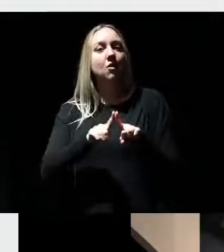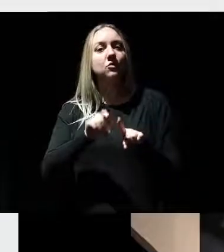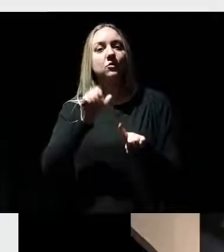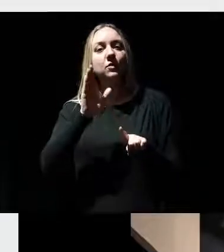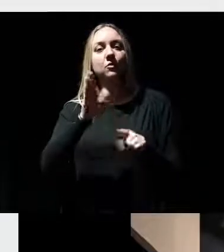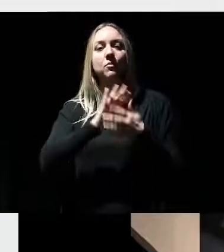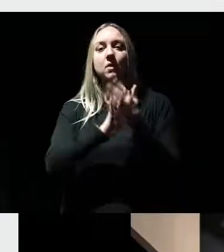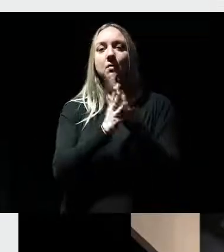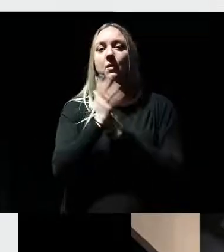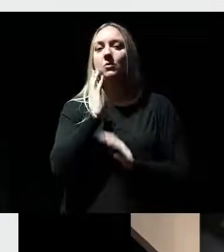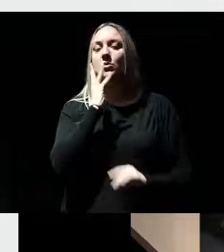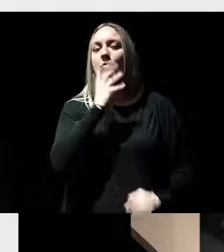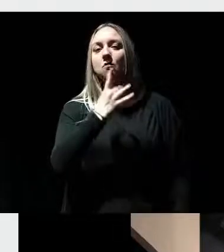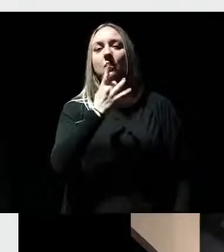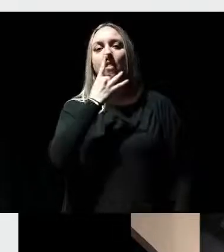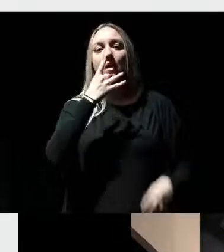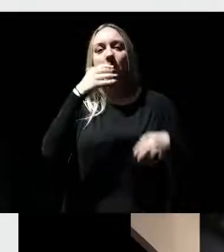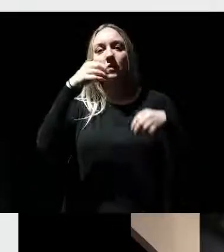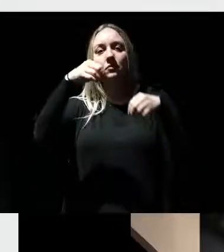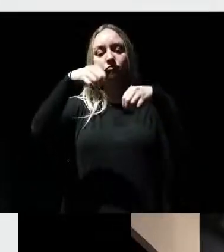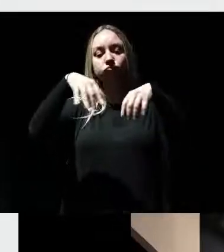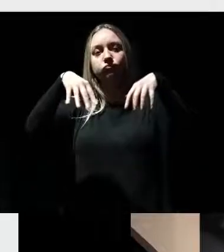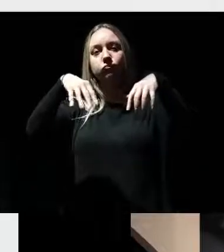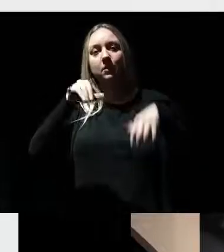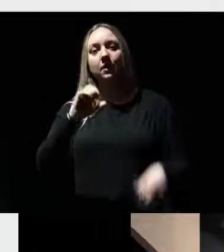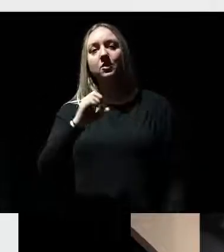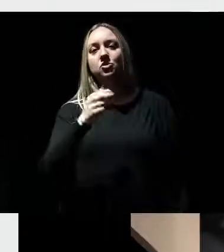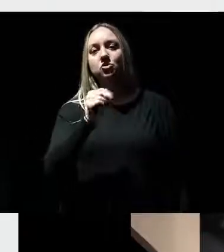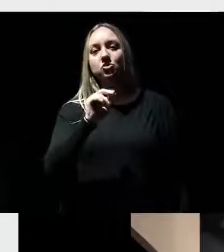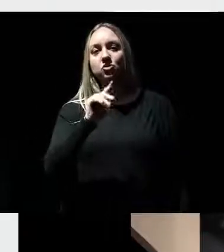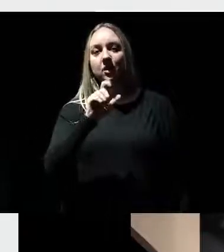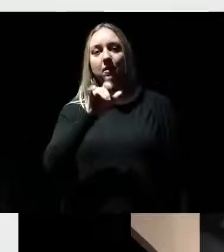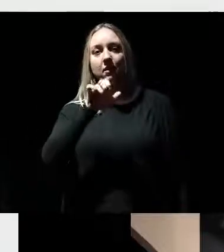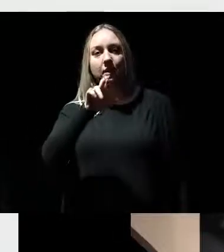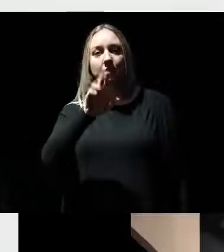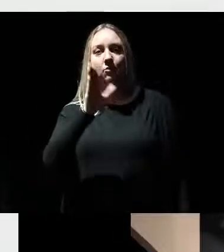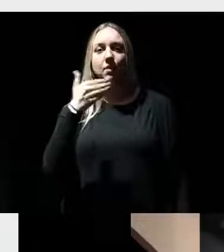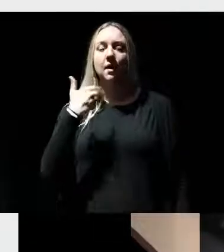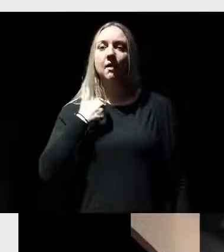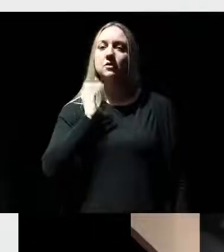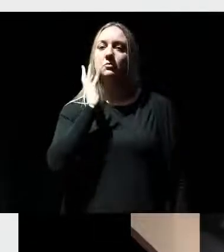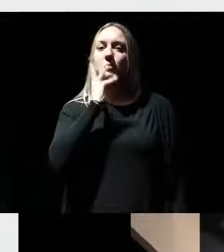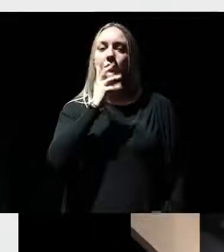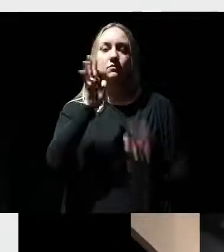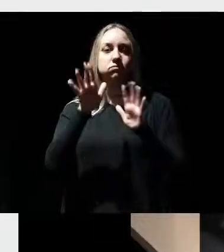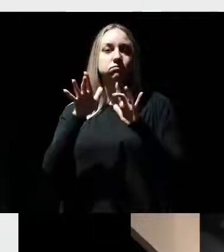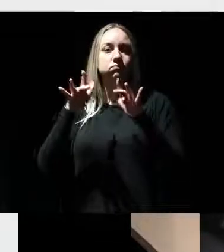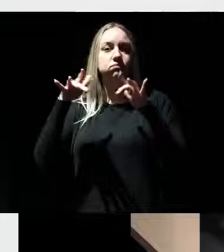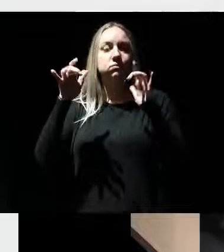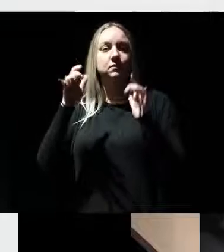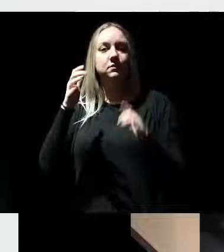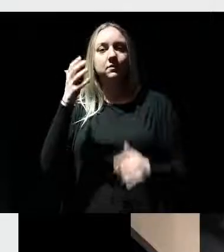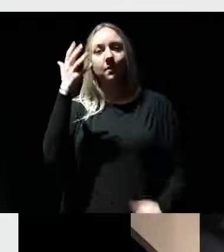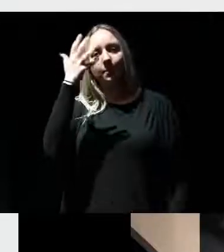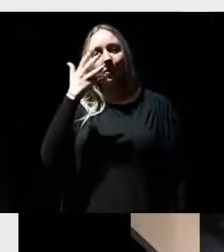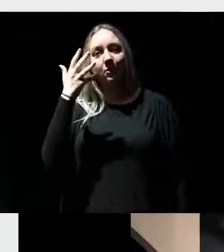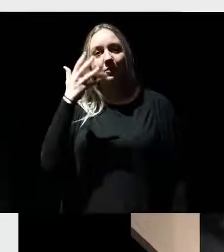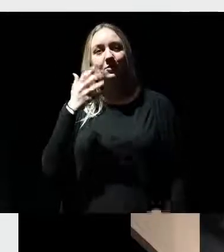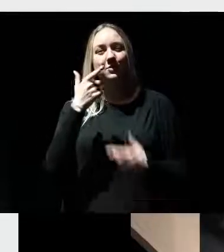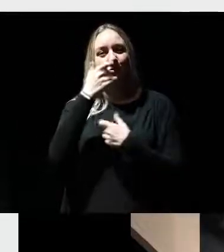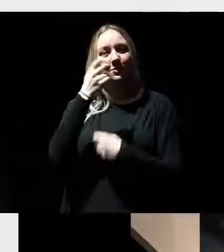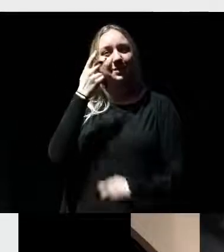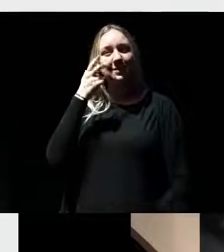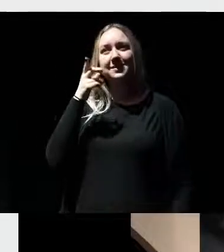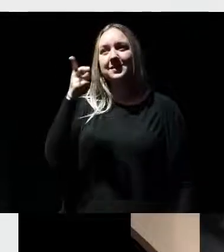in and of itself that will have a slight shimmering quality. And it's interesting being at the Vignelli Center and seeing the